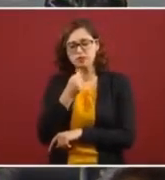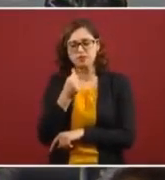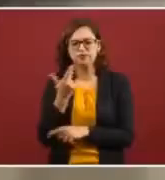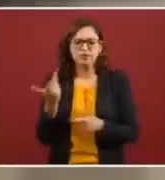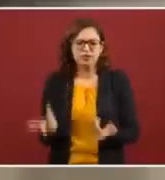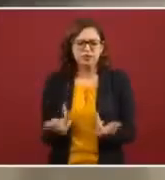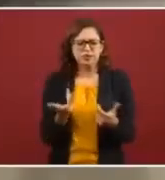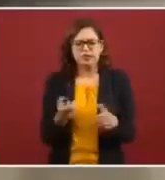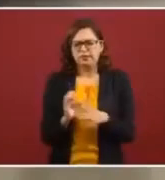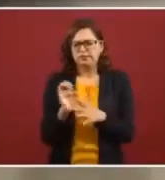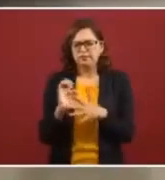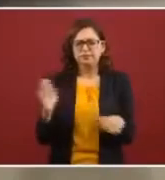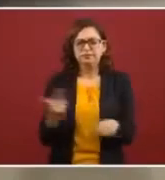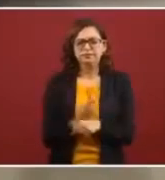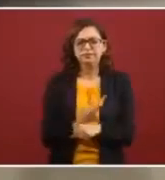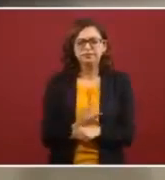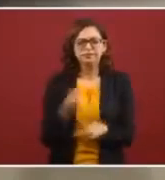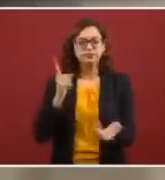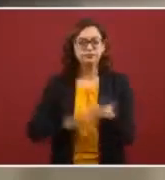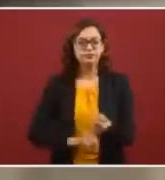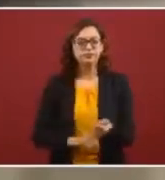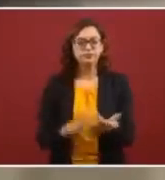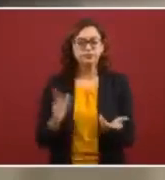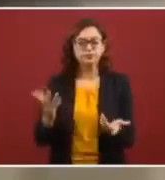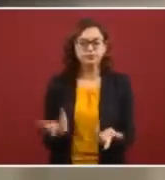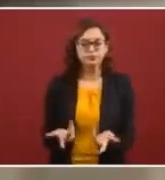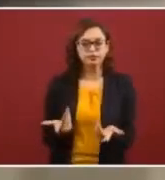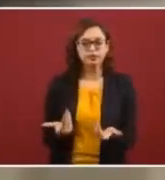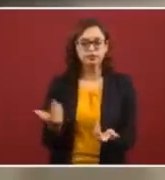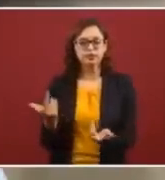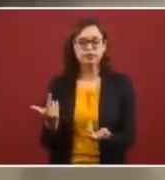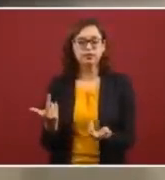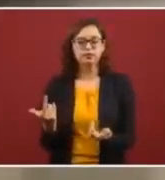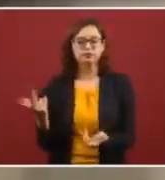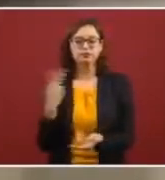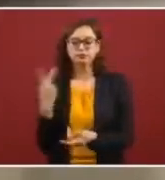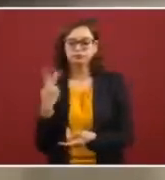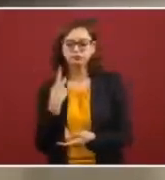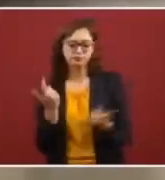pass that was supposed to get tax in,